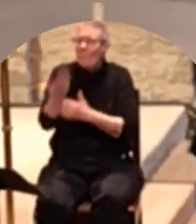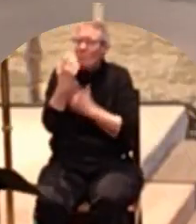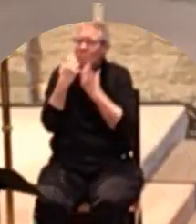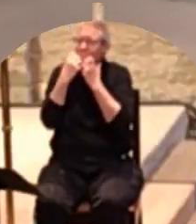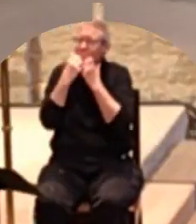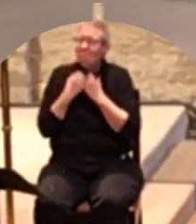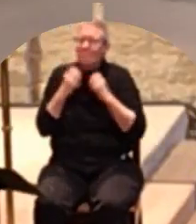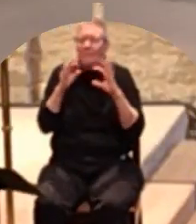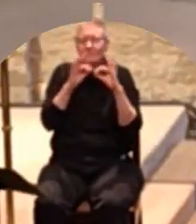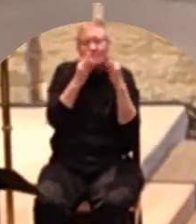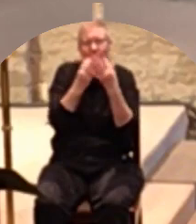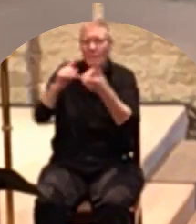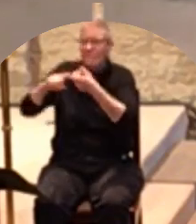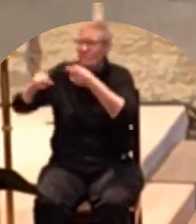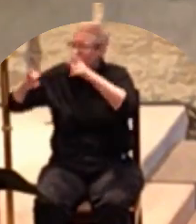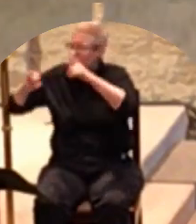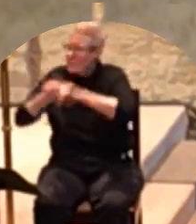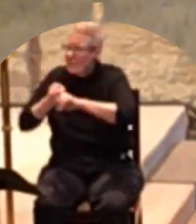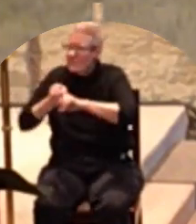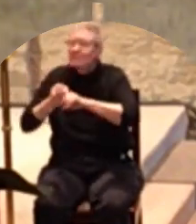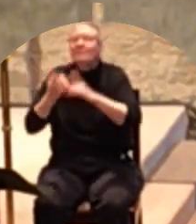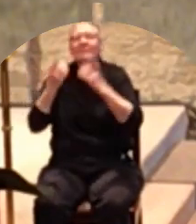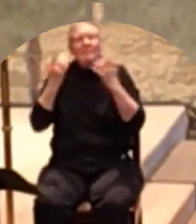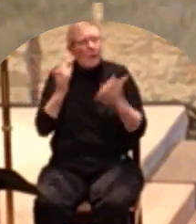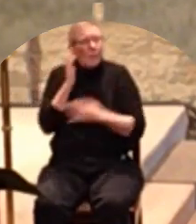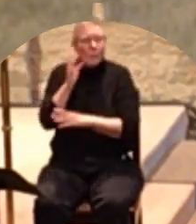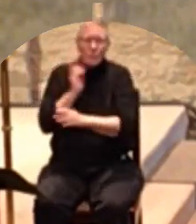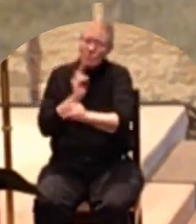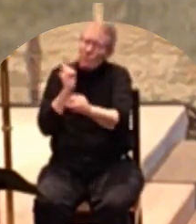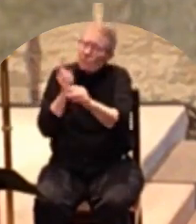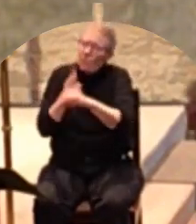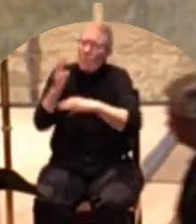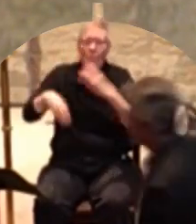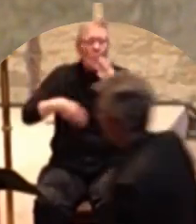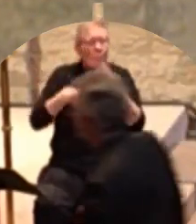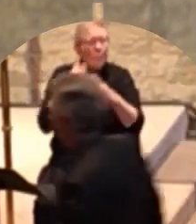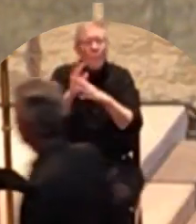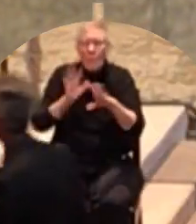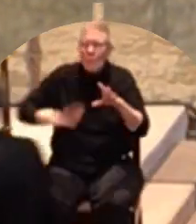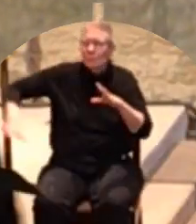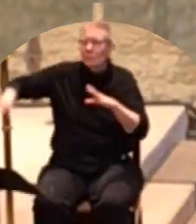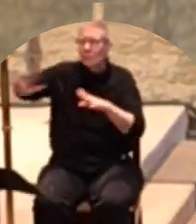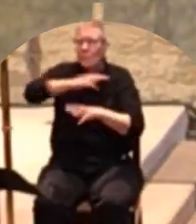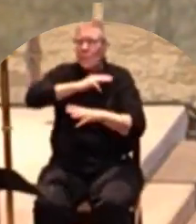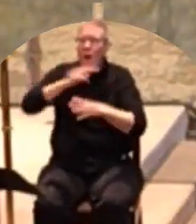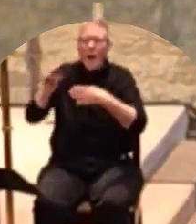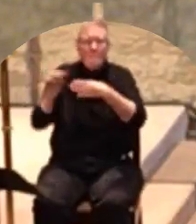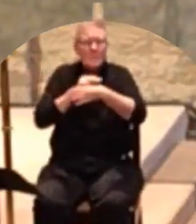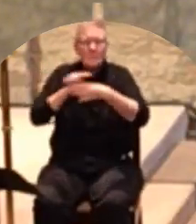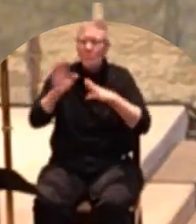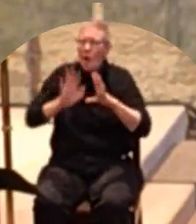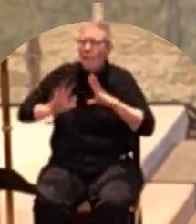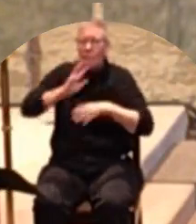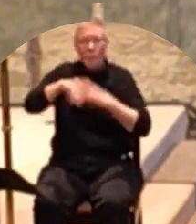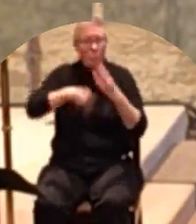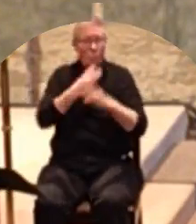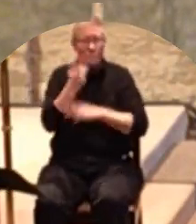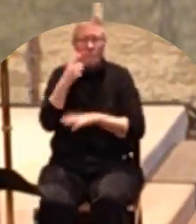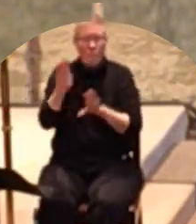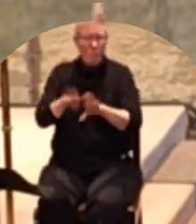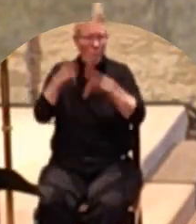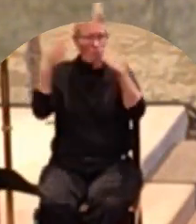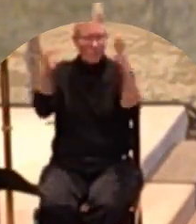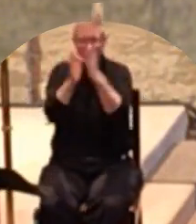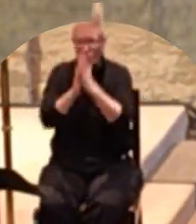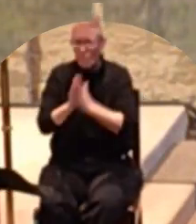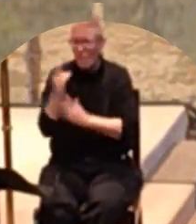this morning we are joining with Unity Worldwide Ministries and Unity Ministries around the world for our opening prayer. And we